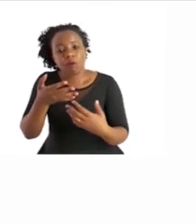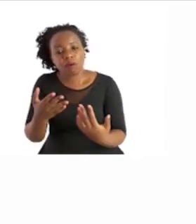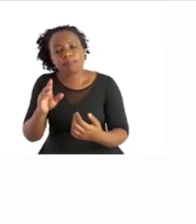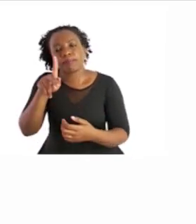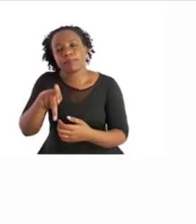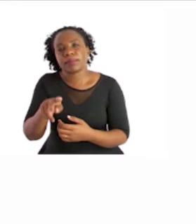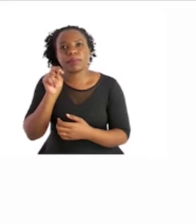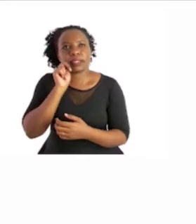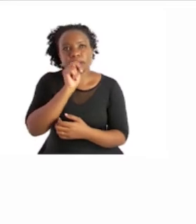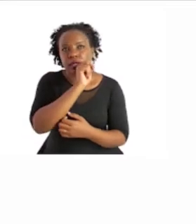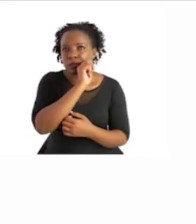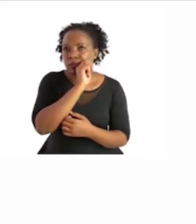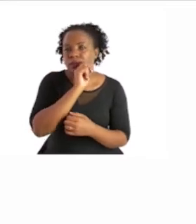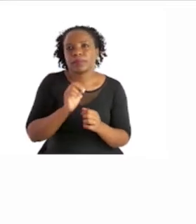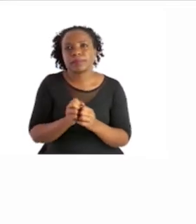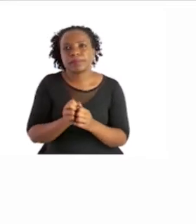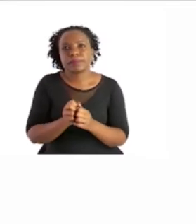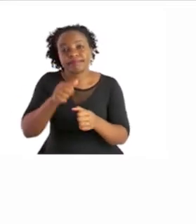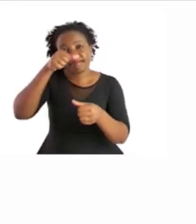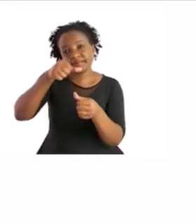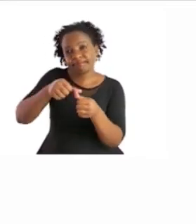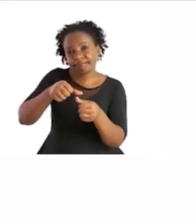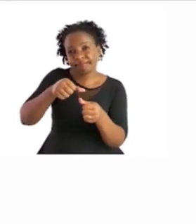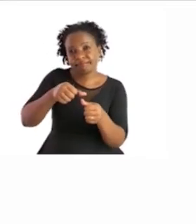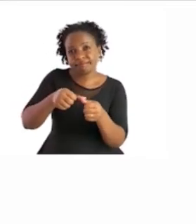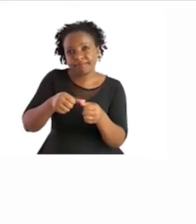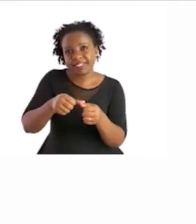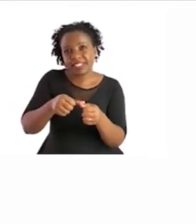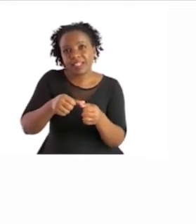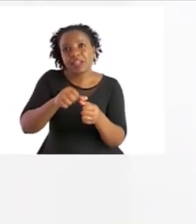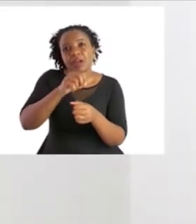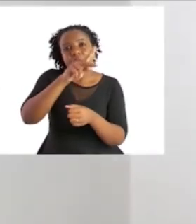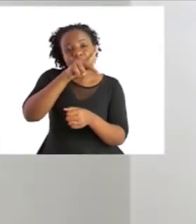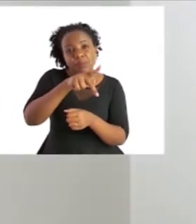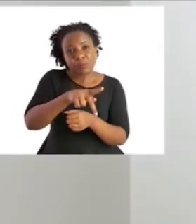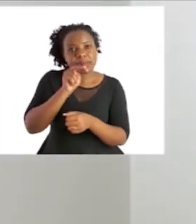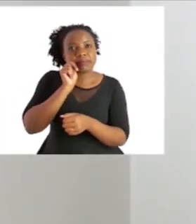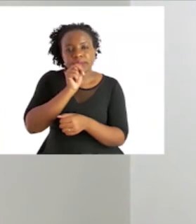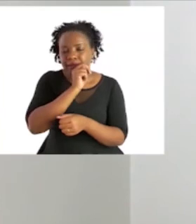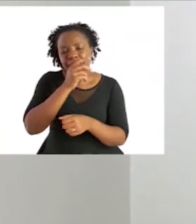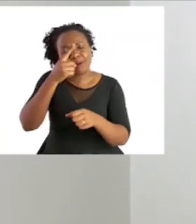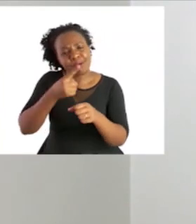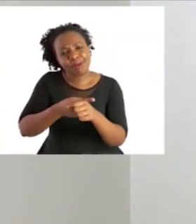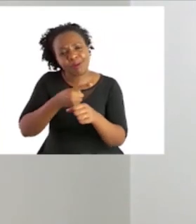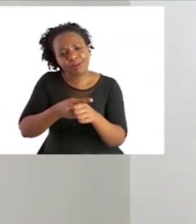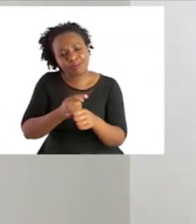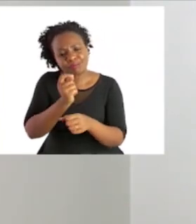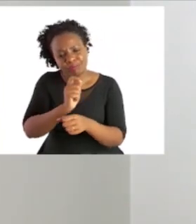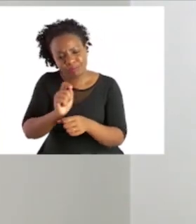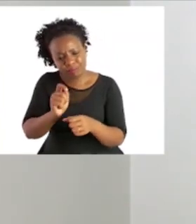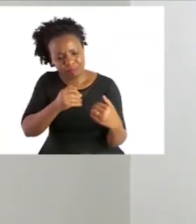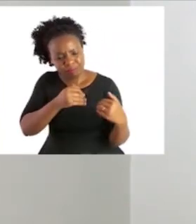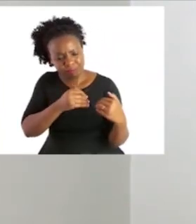proper nouns. Remember, we said proper nouns, always they begin with a capital